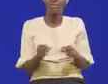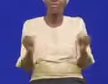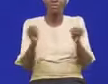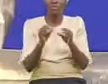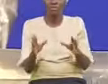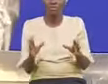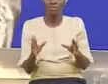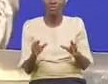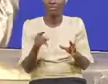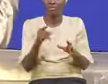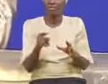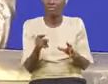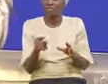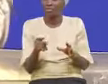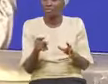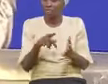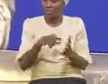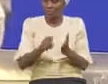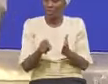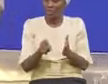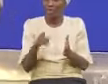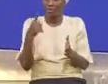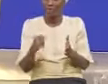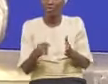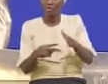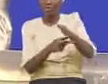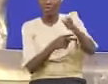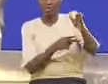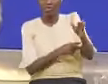aye ma khafu adeko